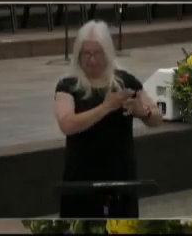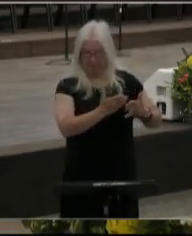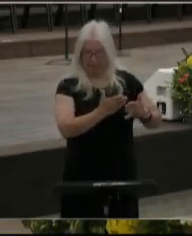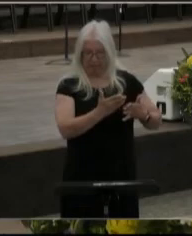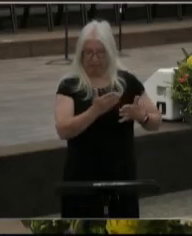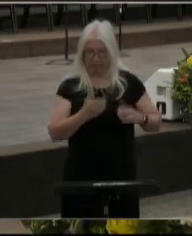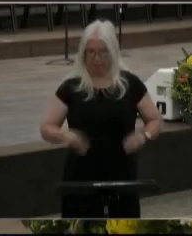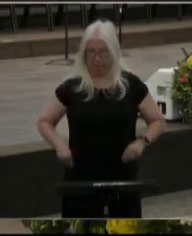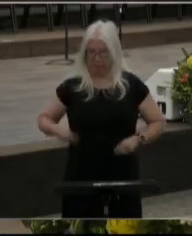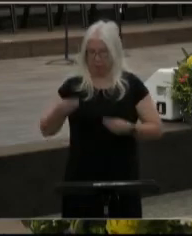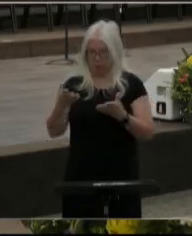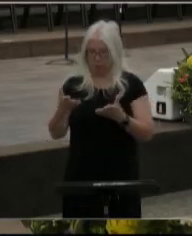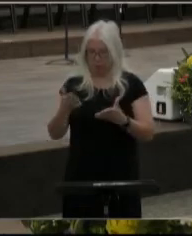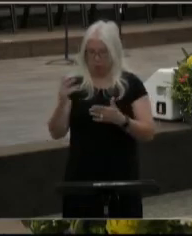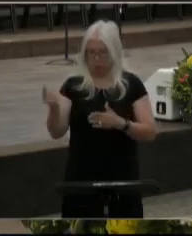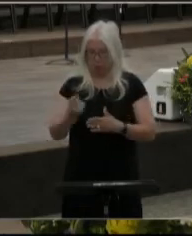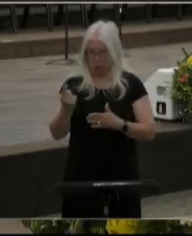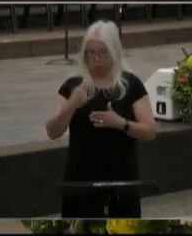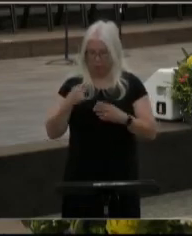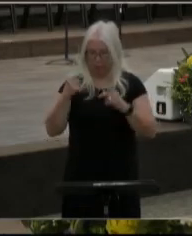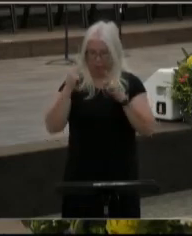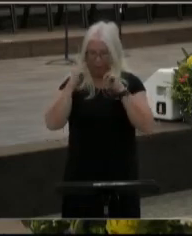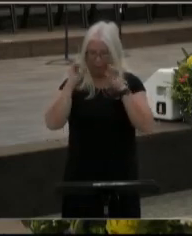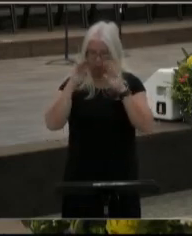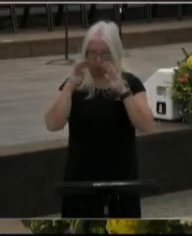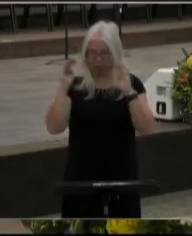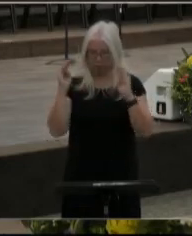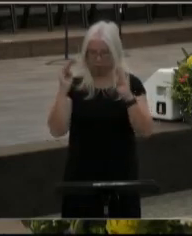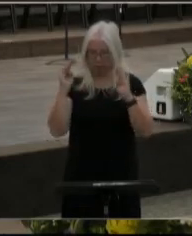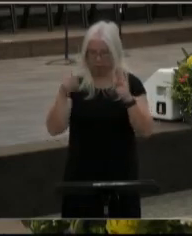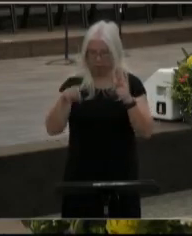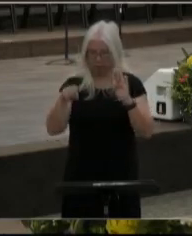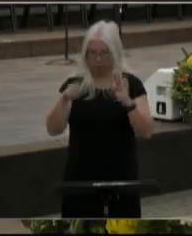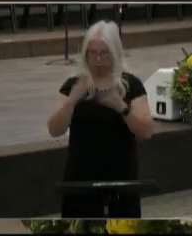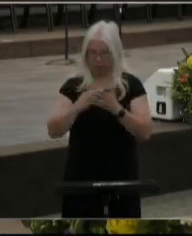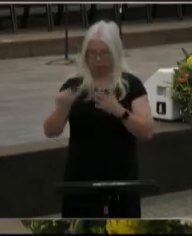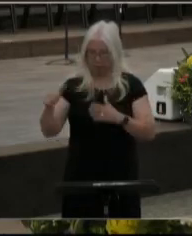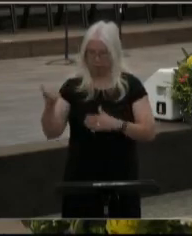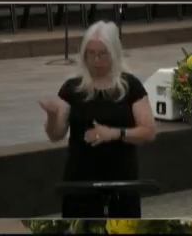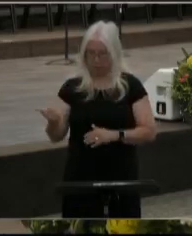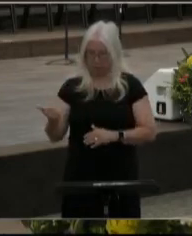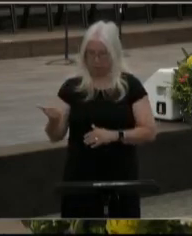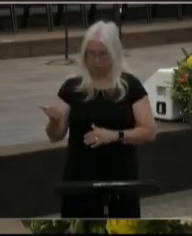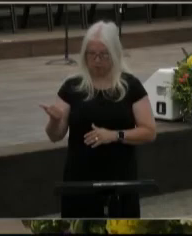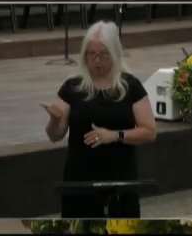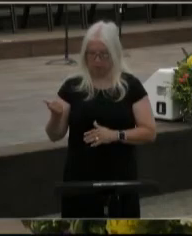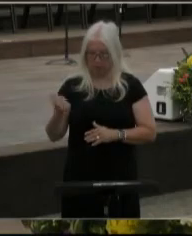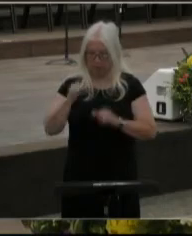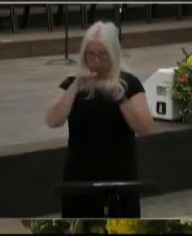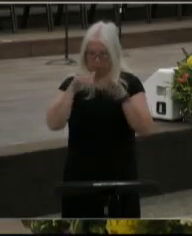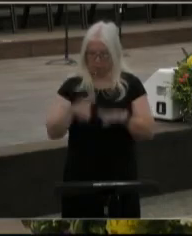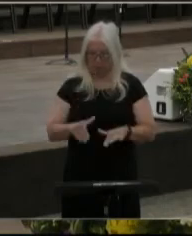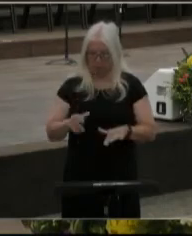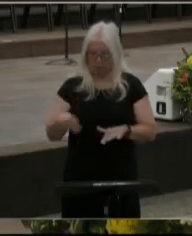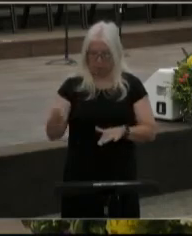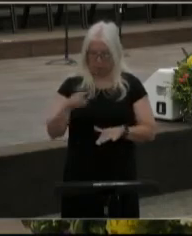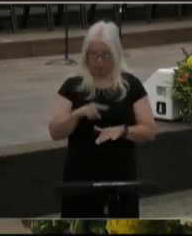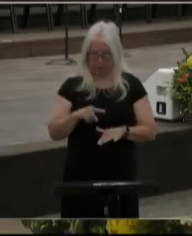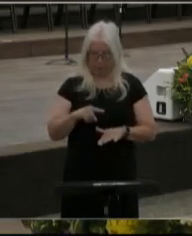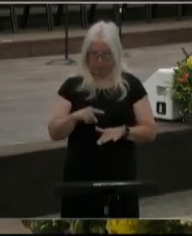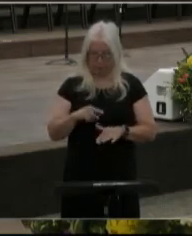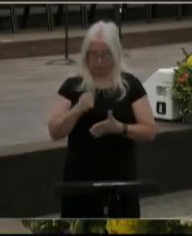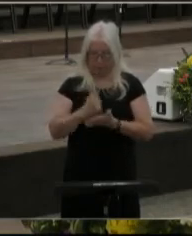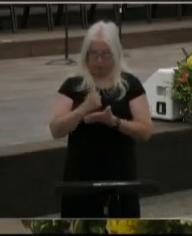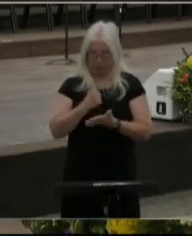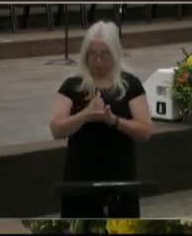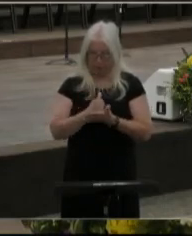to be generous. Help us to always have an ear open for the need of somebody else. and how we could be a blessing to them.